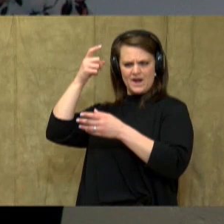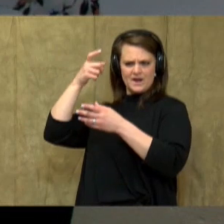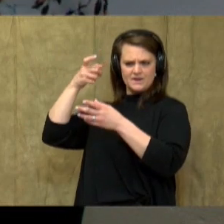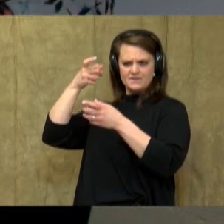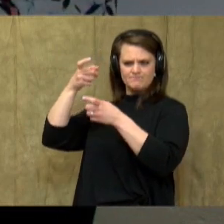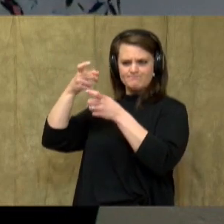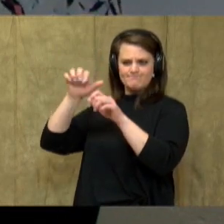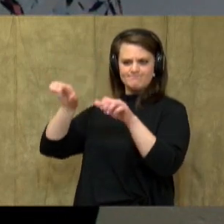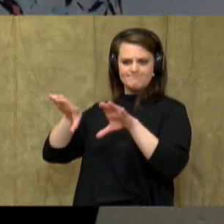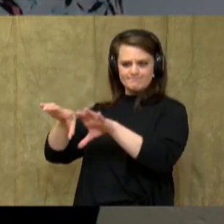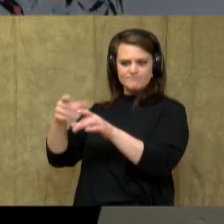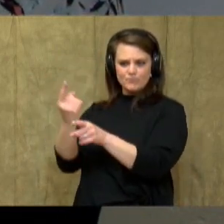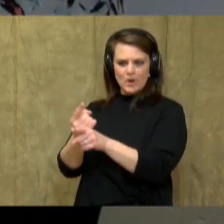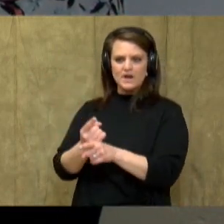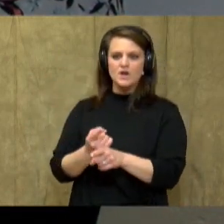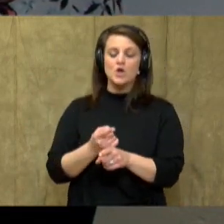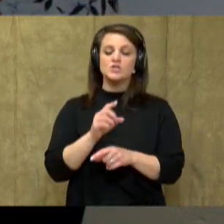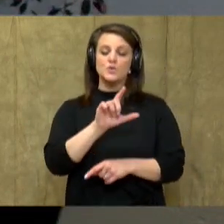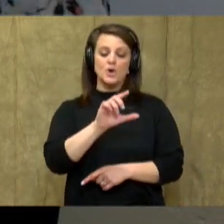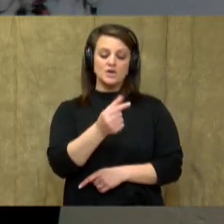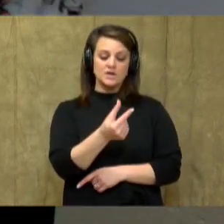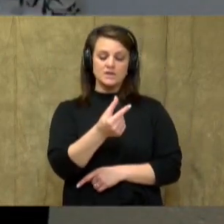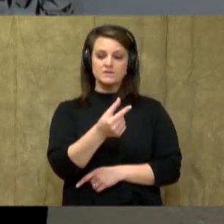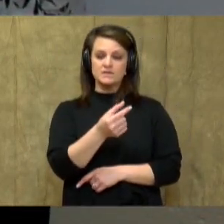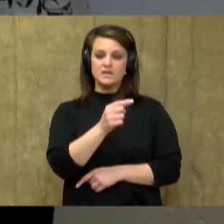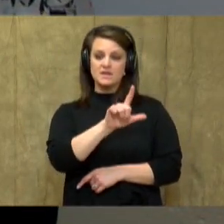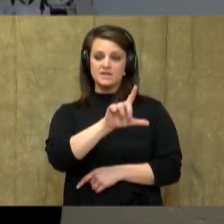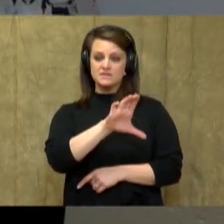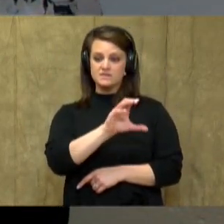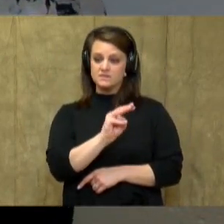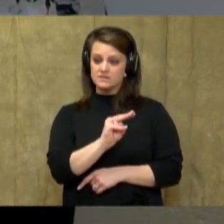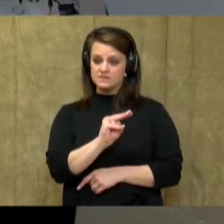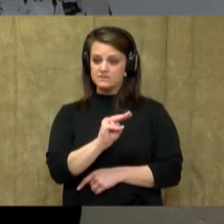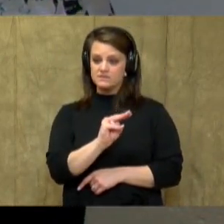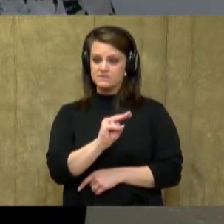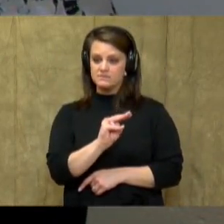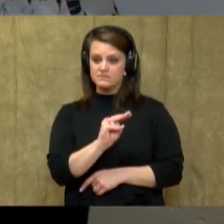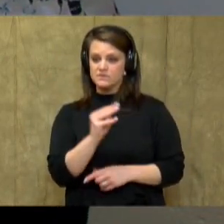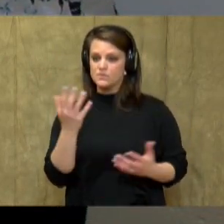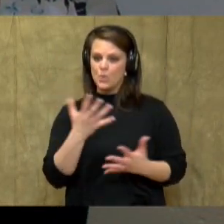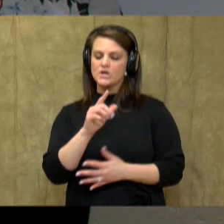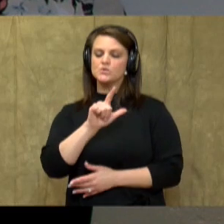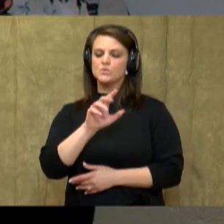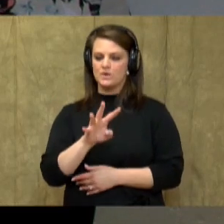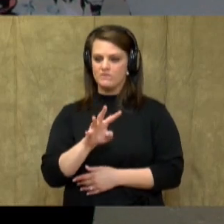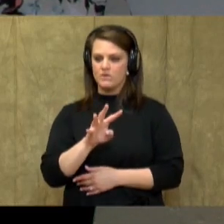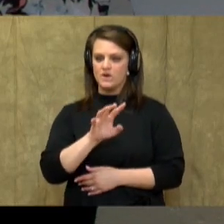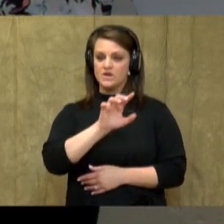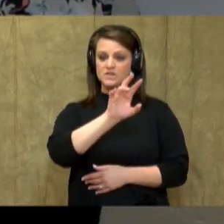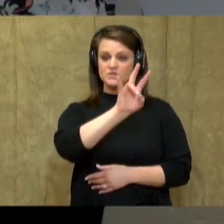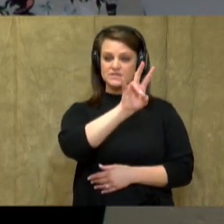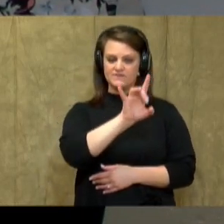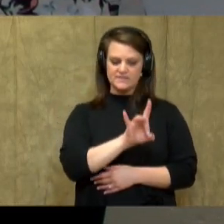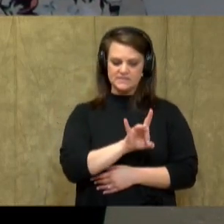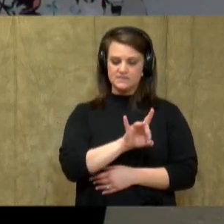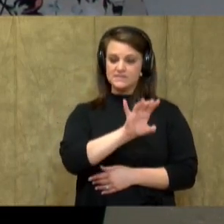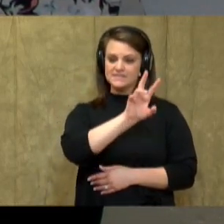that the common denominator is 24. So now 7/6,